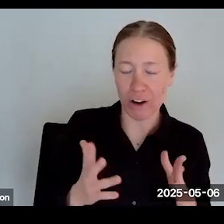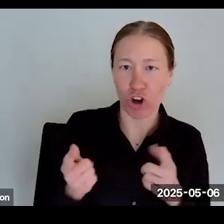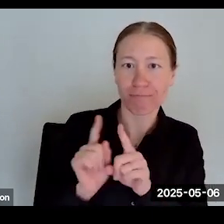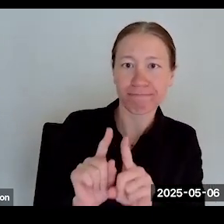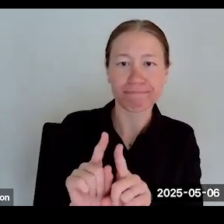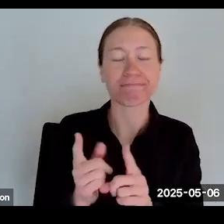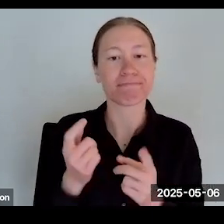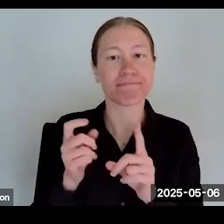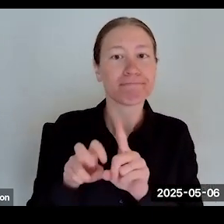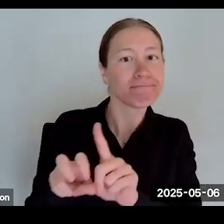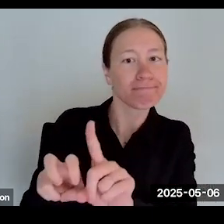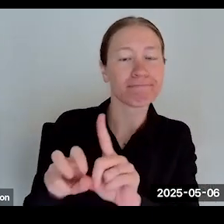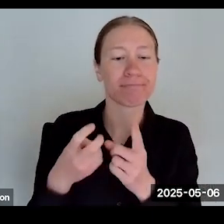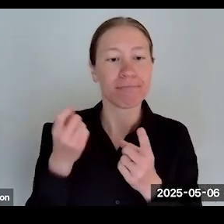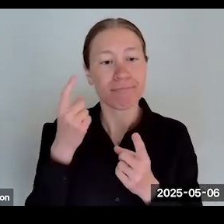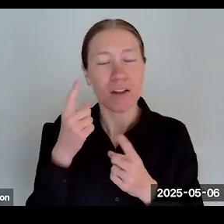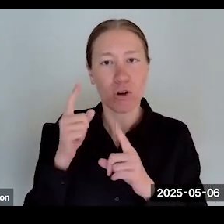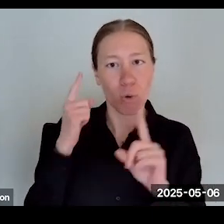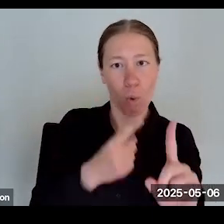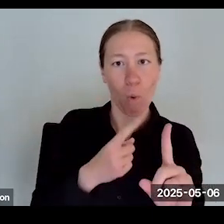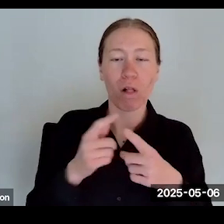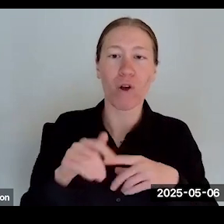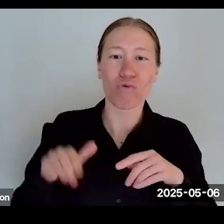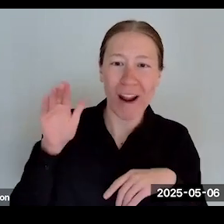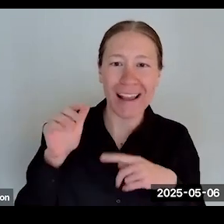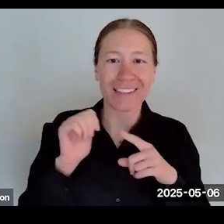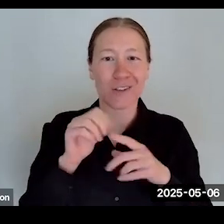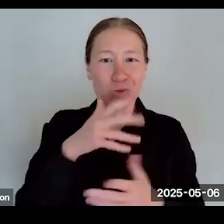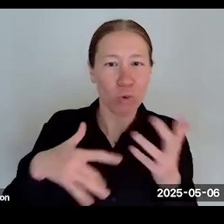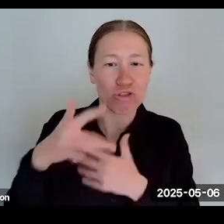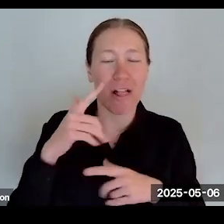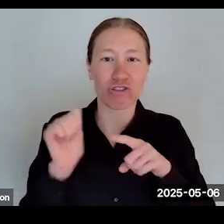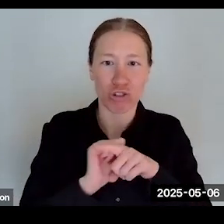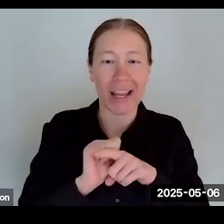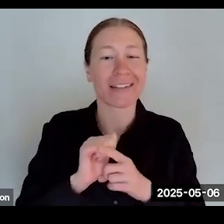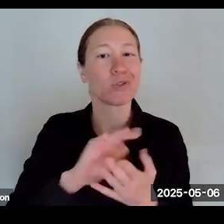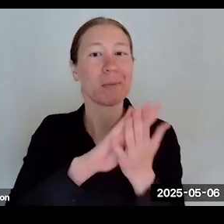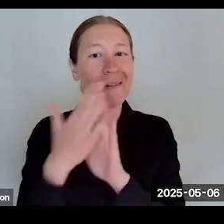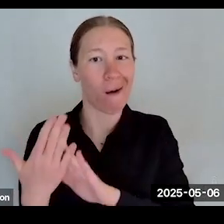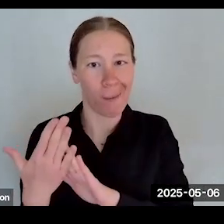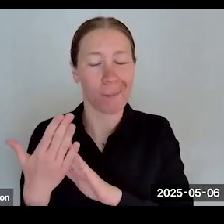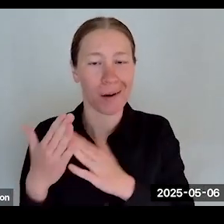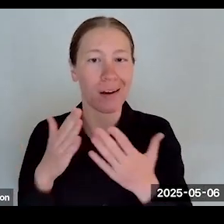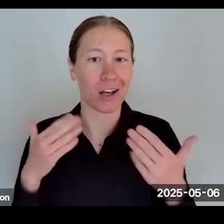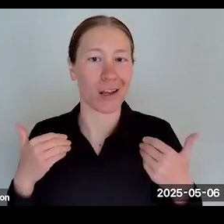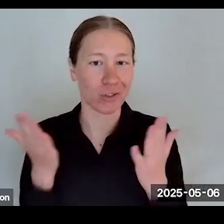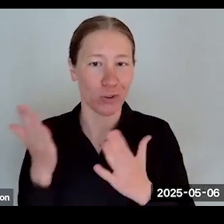this animal is being raised, socialized, and trained in order to become a service animal.